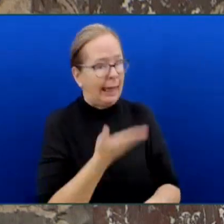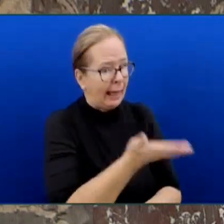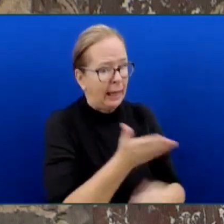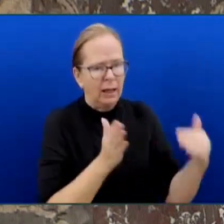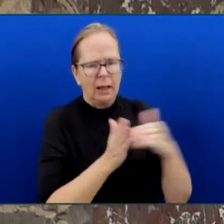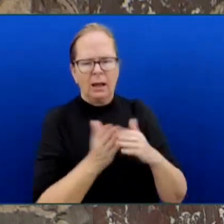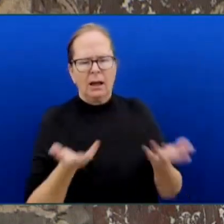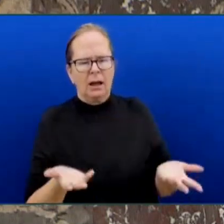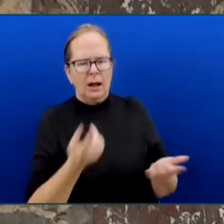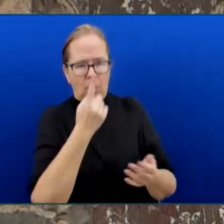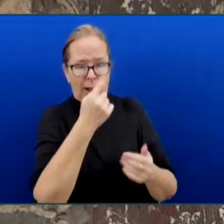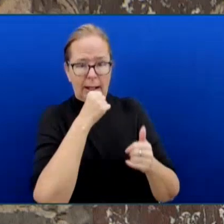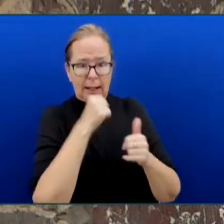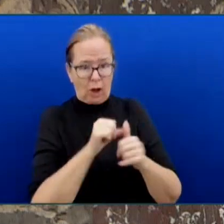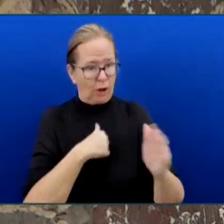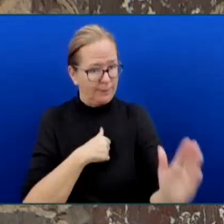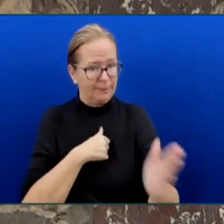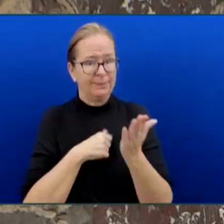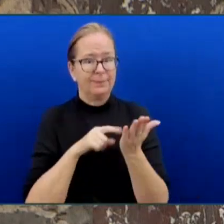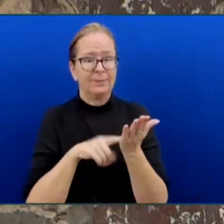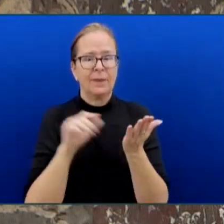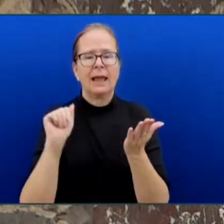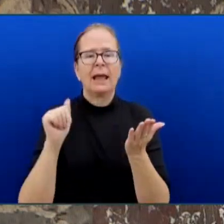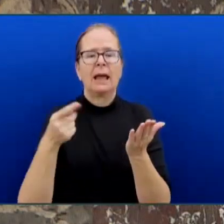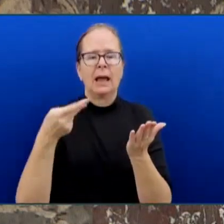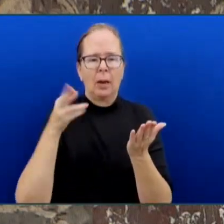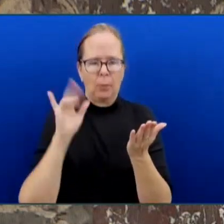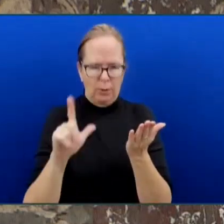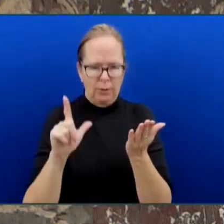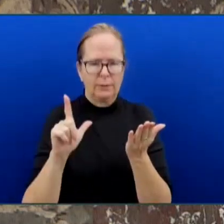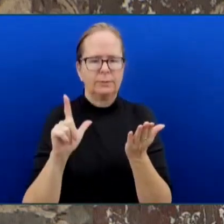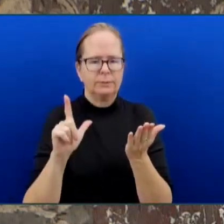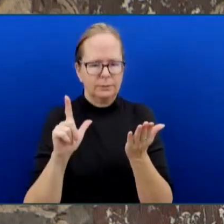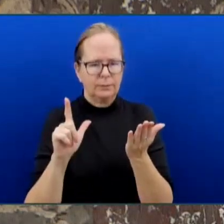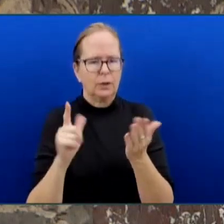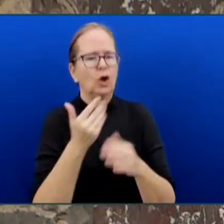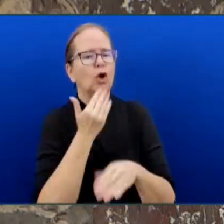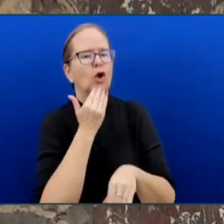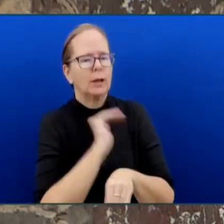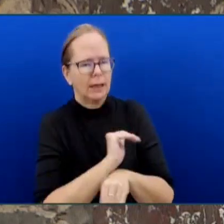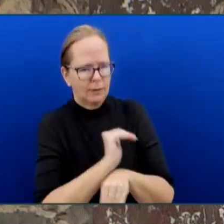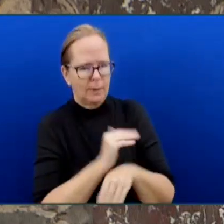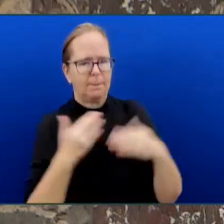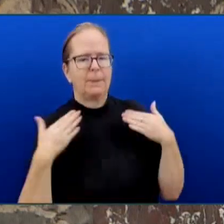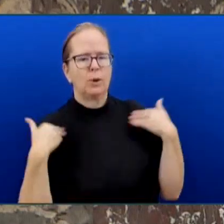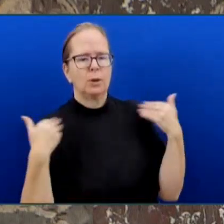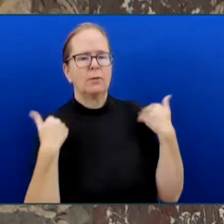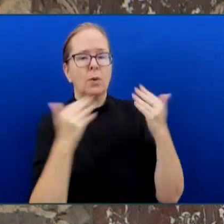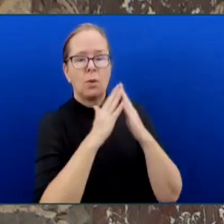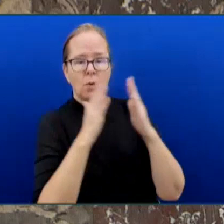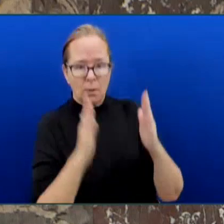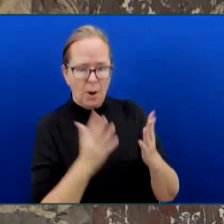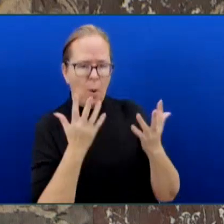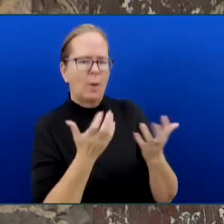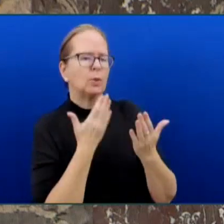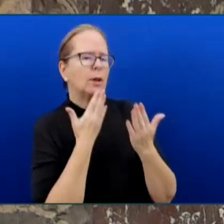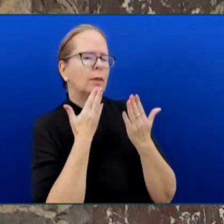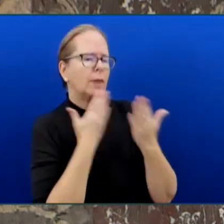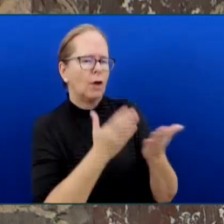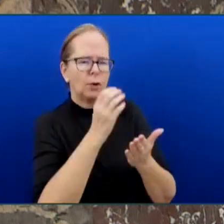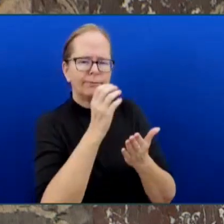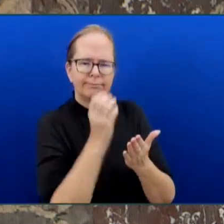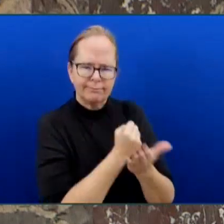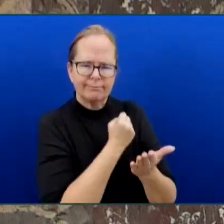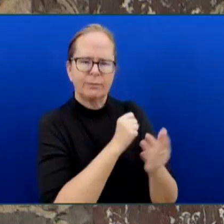Good evening, Minister. We wish to extend our gratitude for the opportunity to attend and speak at the announcement of small-scale and multi-unit